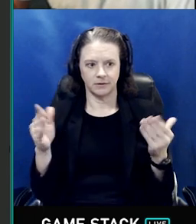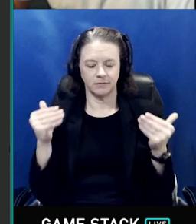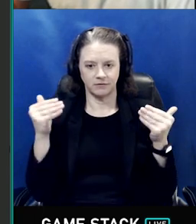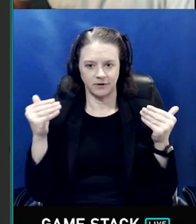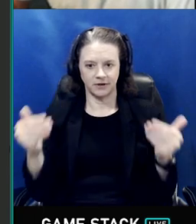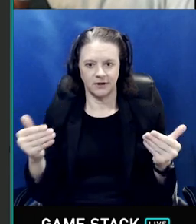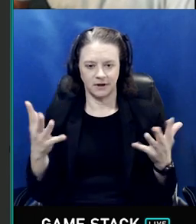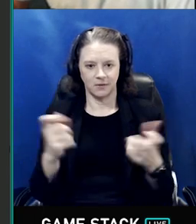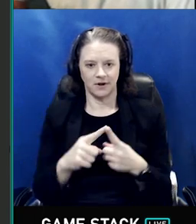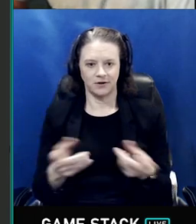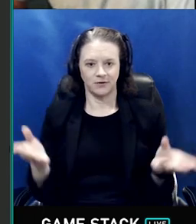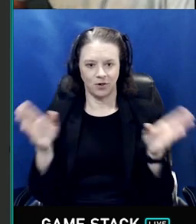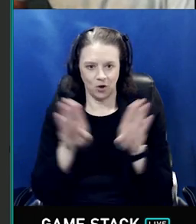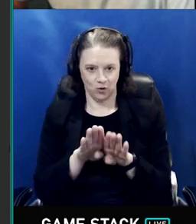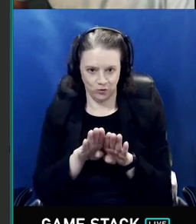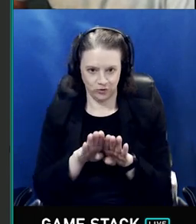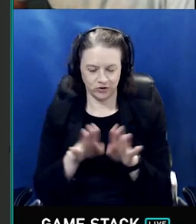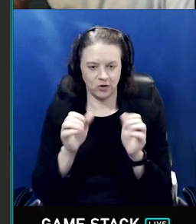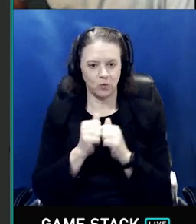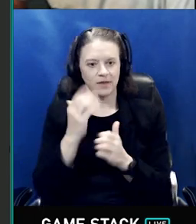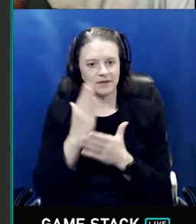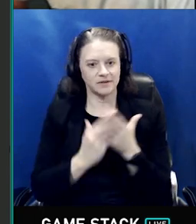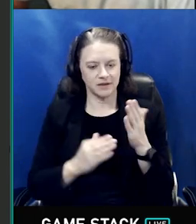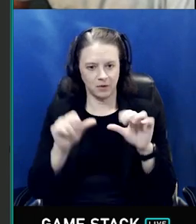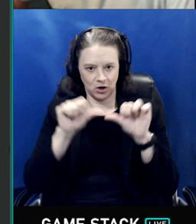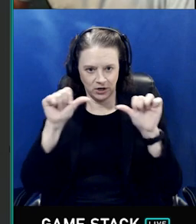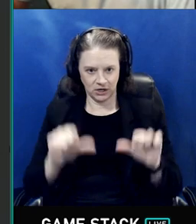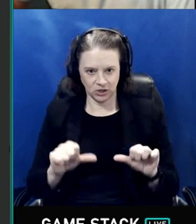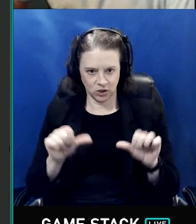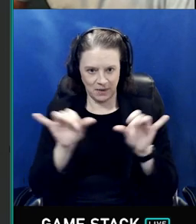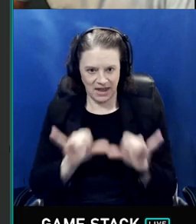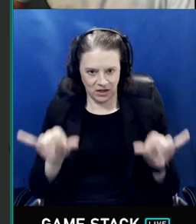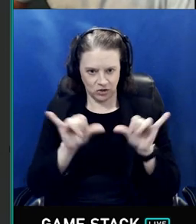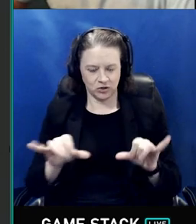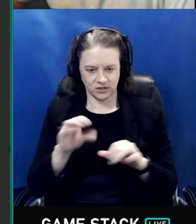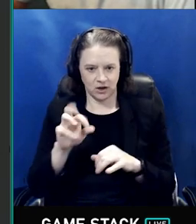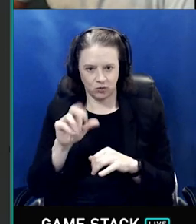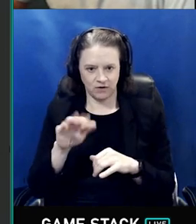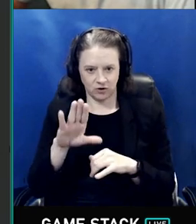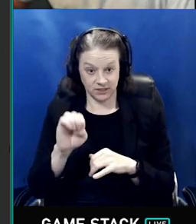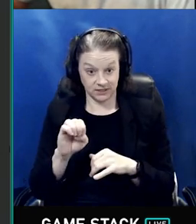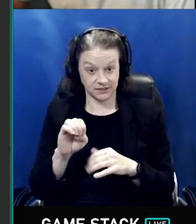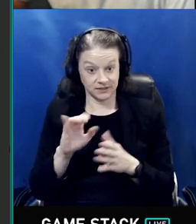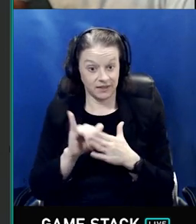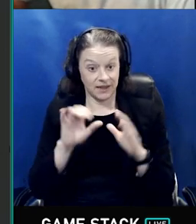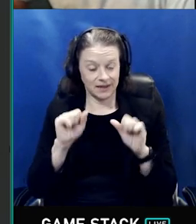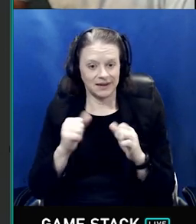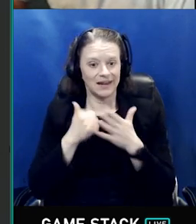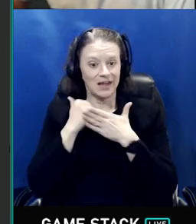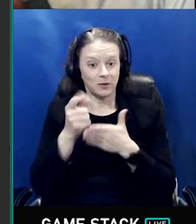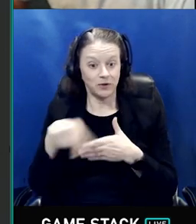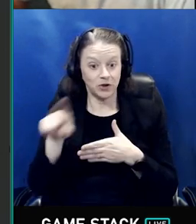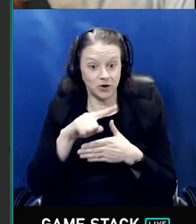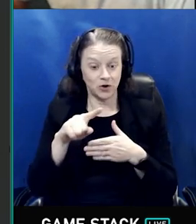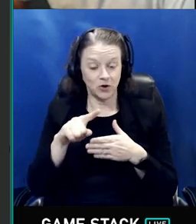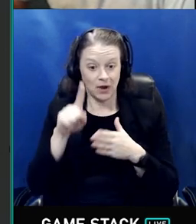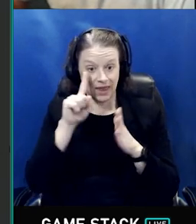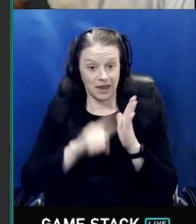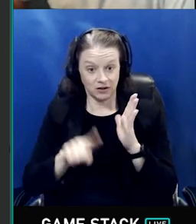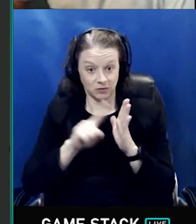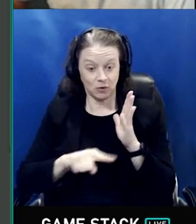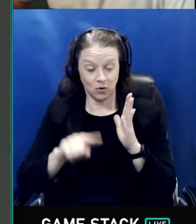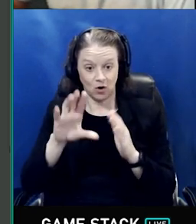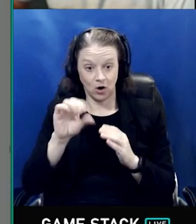close with some architecture patterns and references that can help you explore Cosmos DB for your next game title.